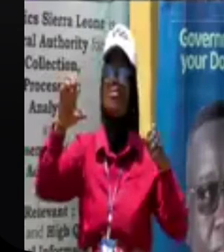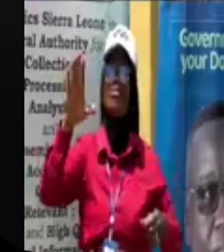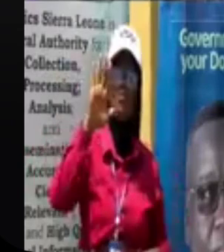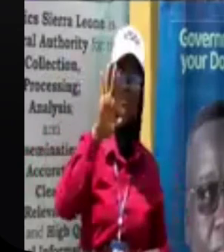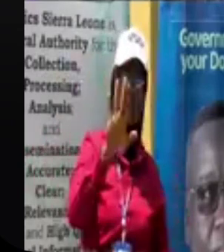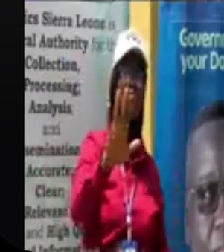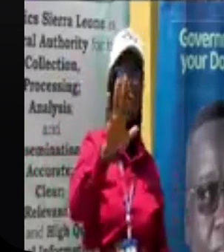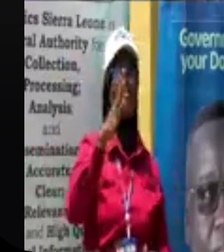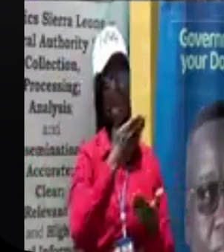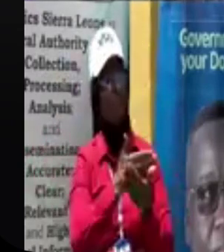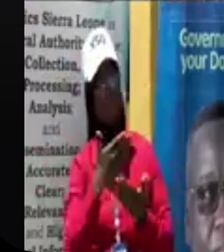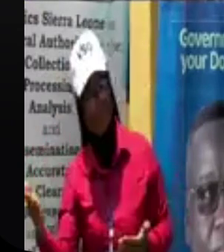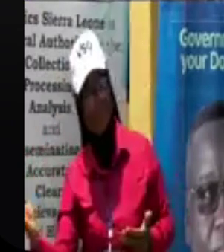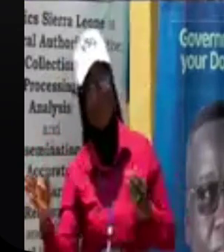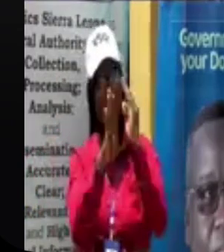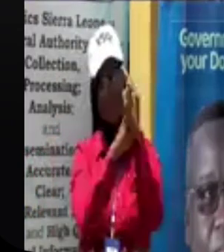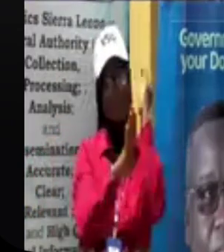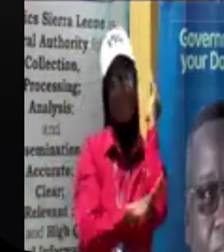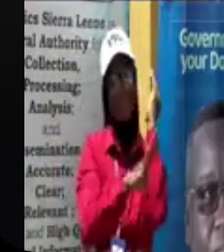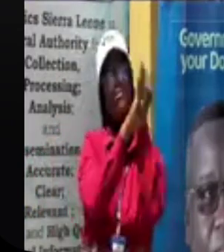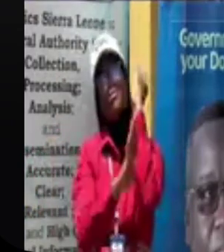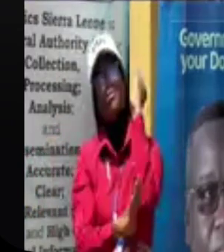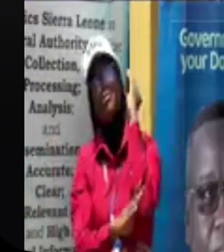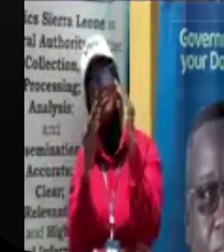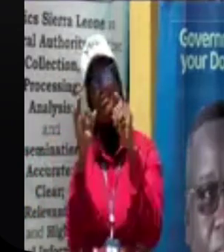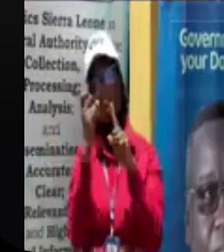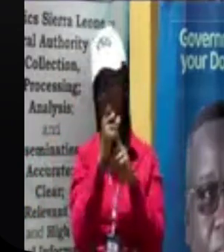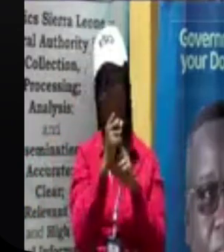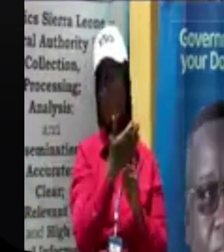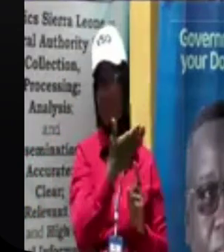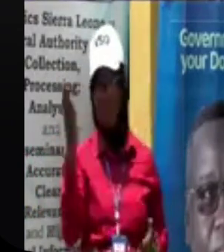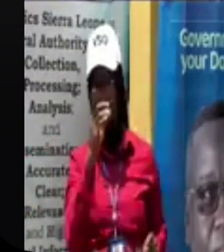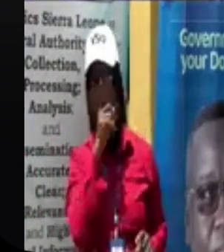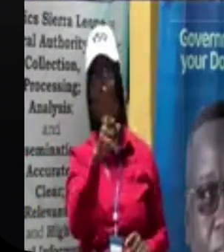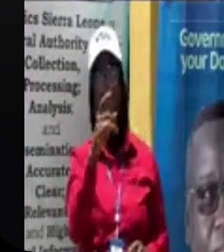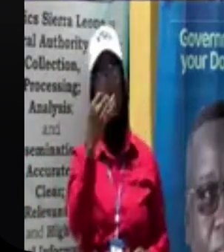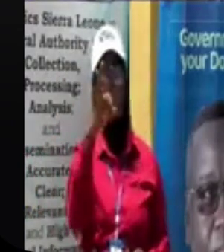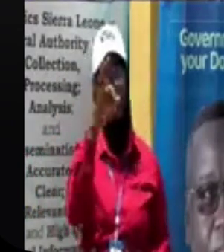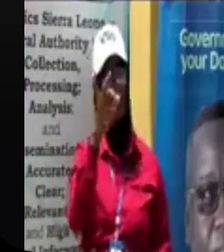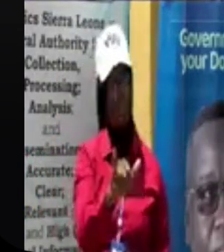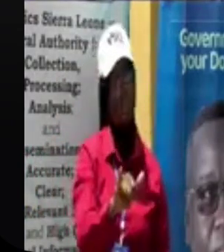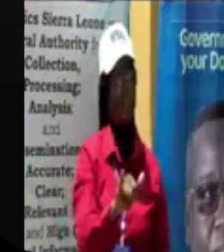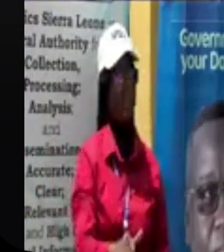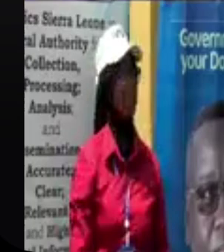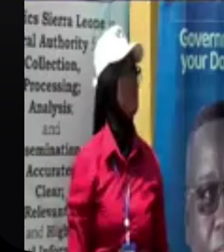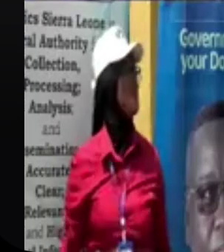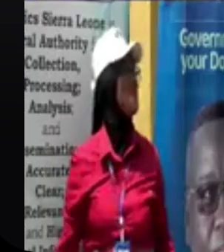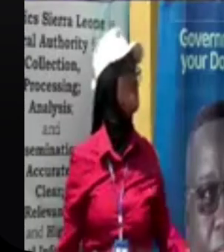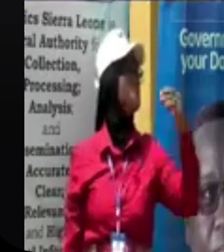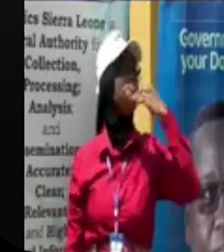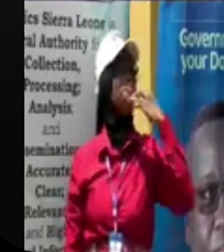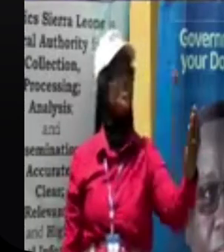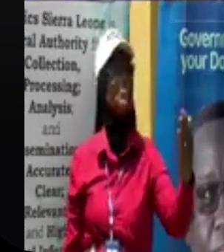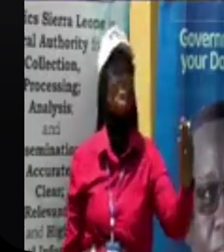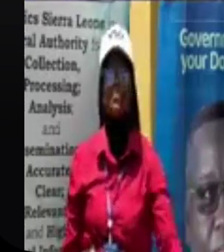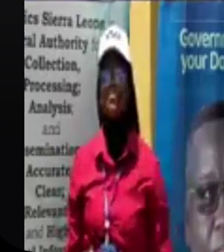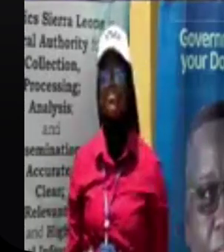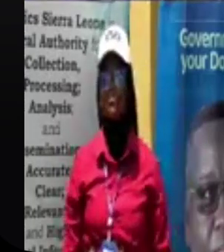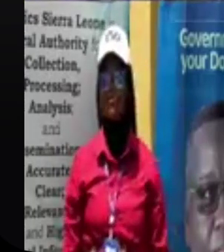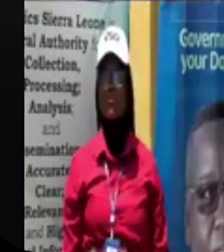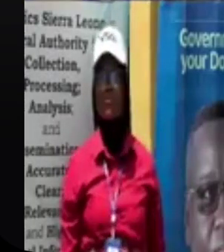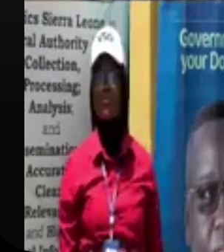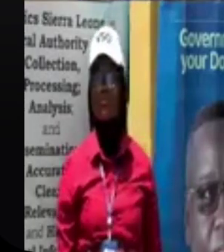50-something bags of rice. So when I rest assured of that, okay. And they're on the way. Thank you very much. Which one